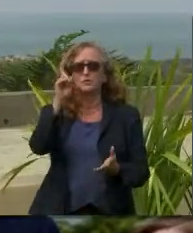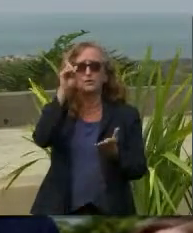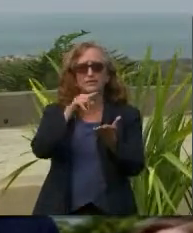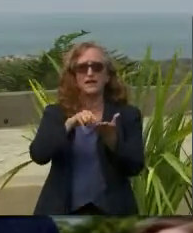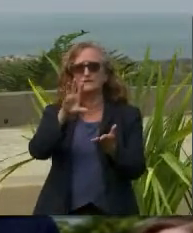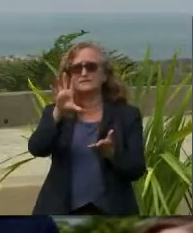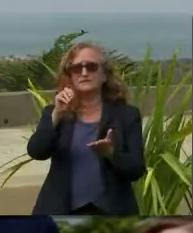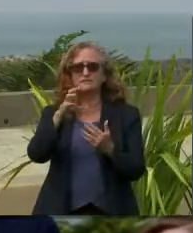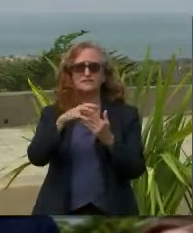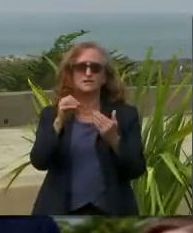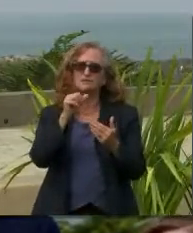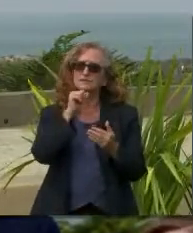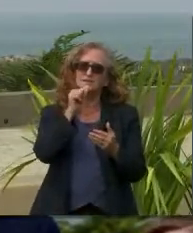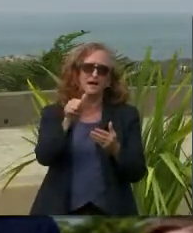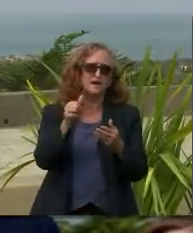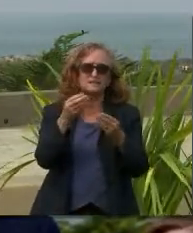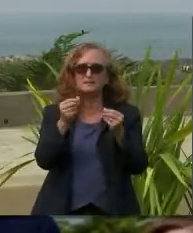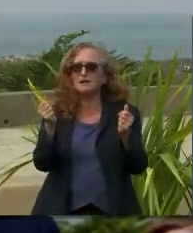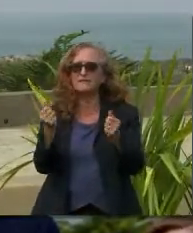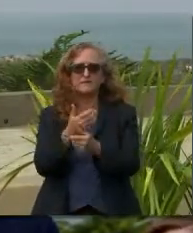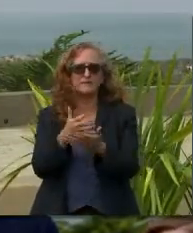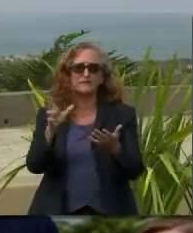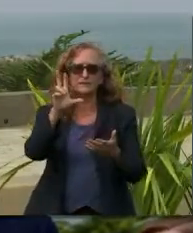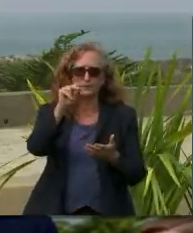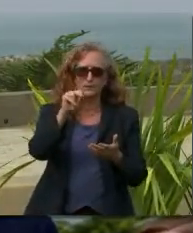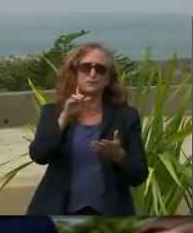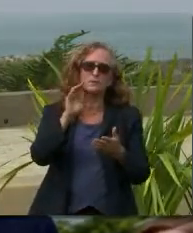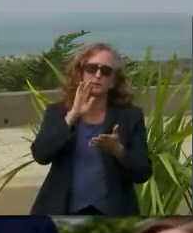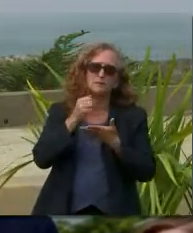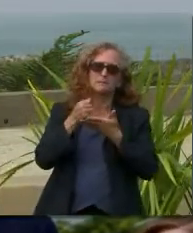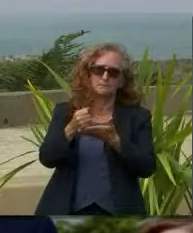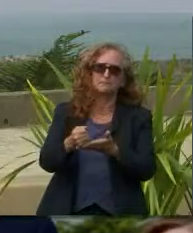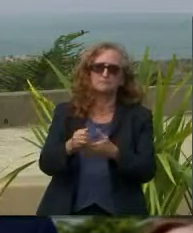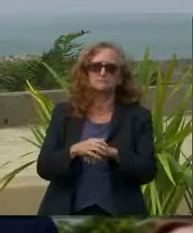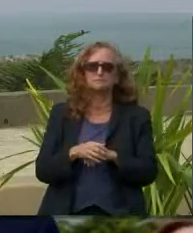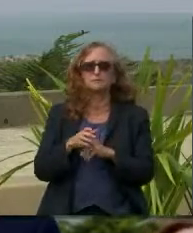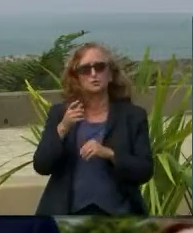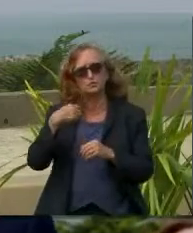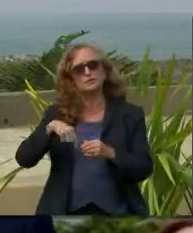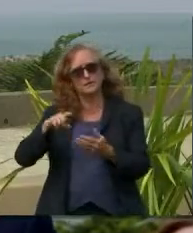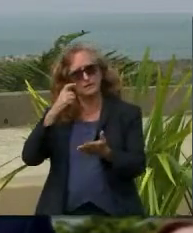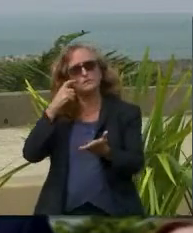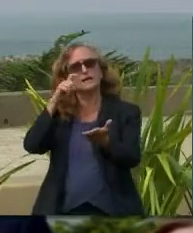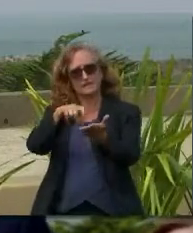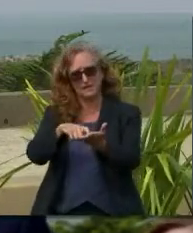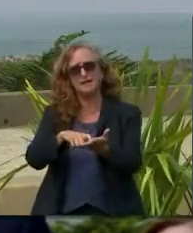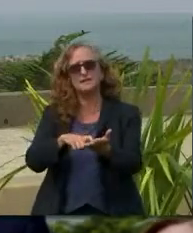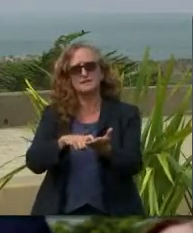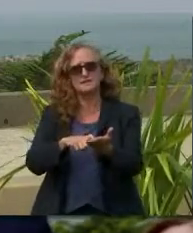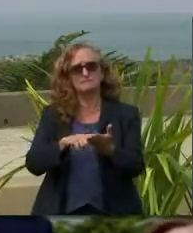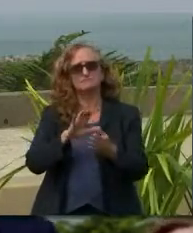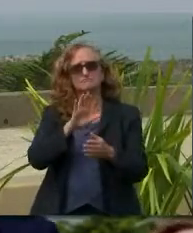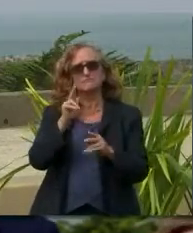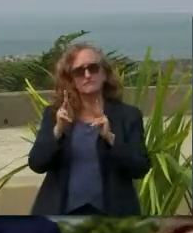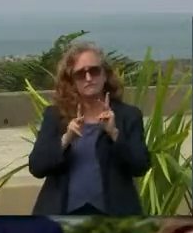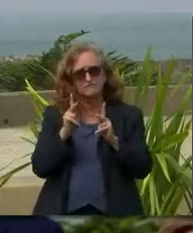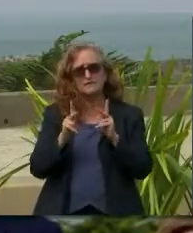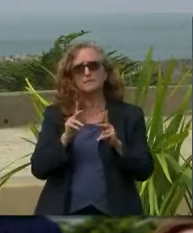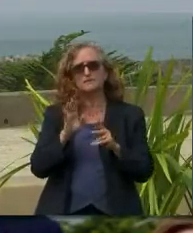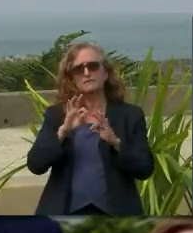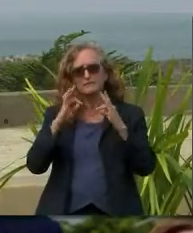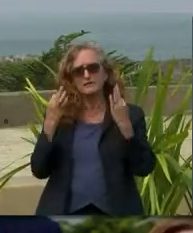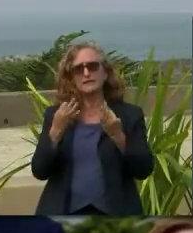solution, but it comes, again, with a recognition of the stresses and the anxiety